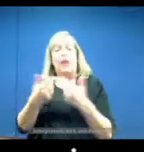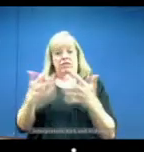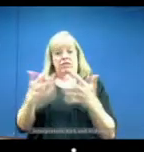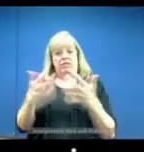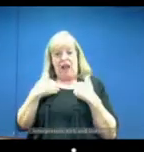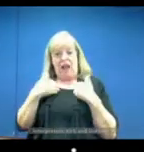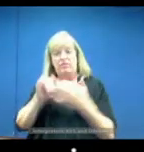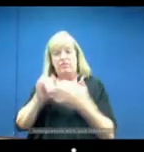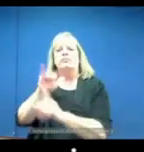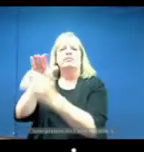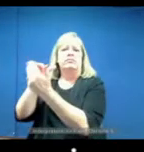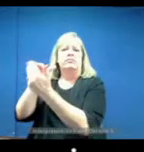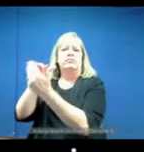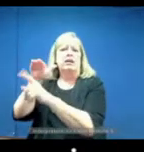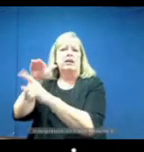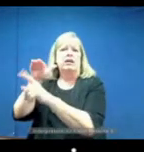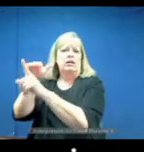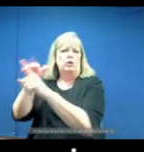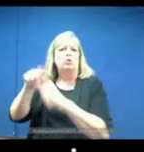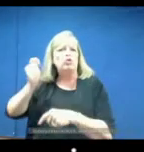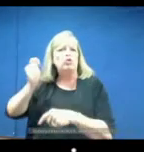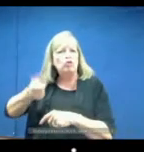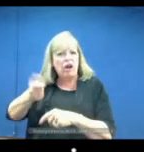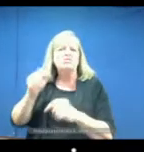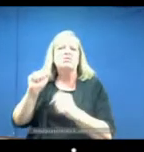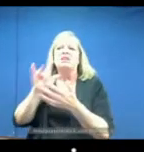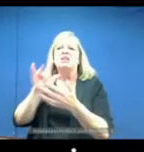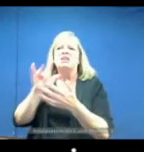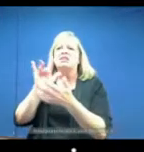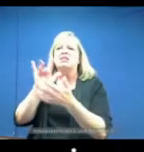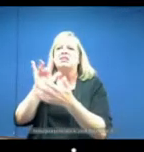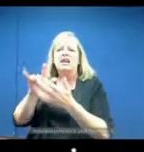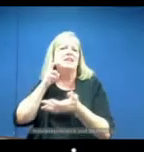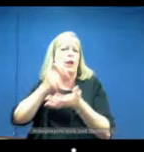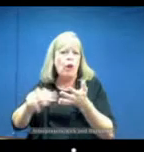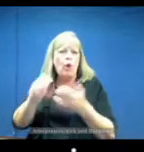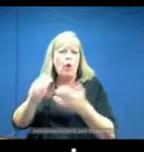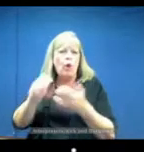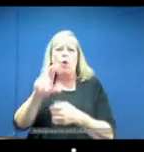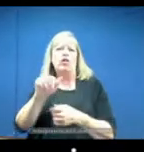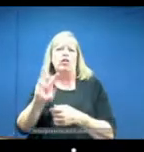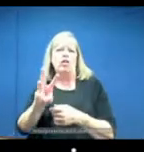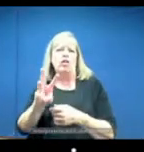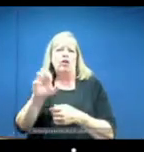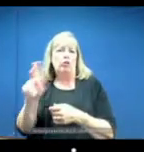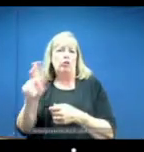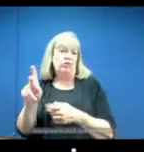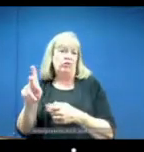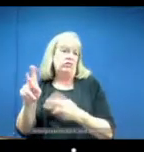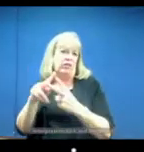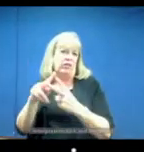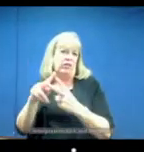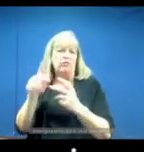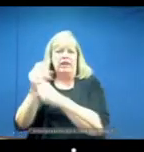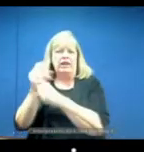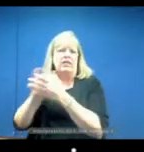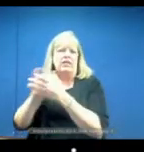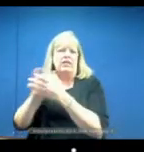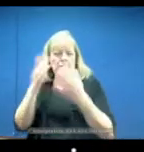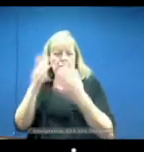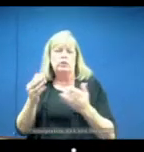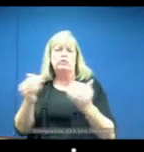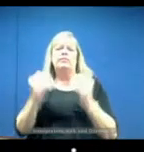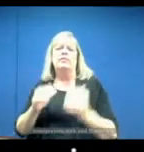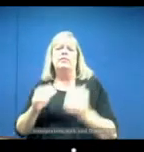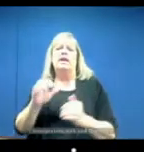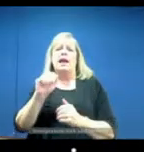secretary or law clerk. Amber asks, does that